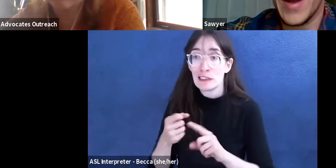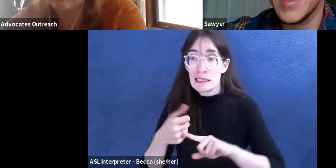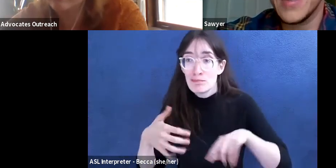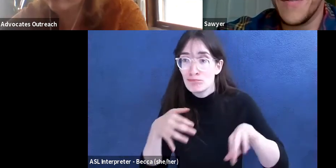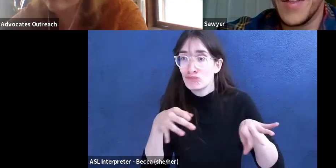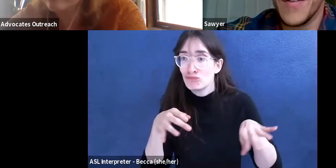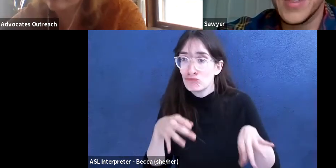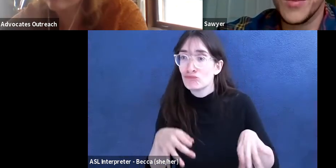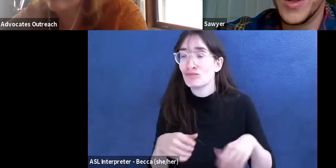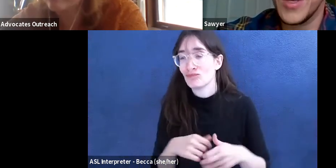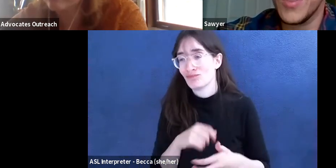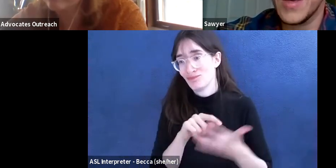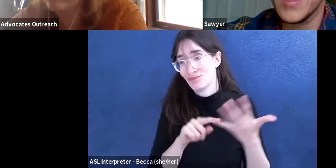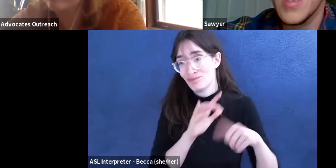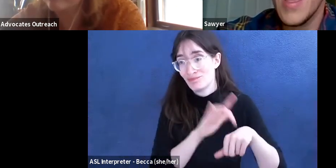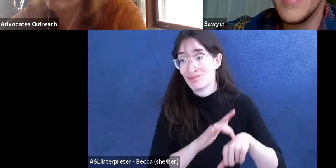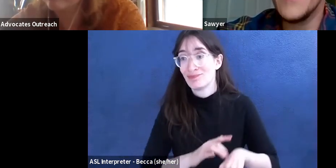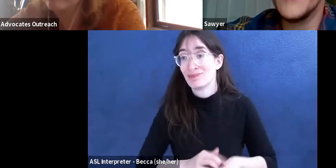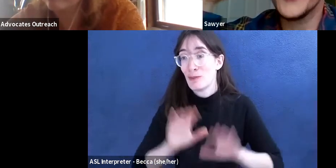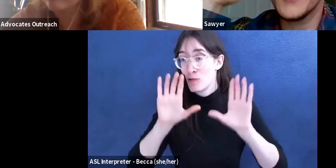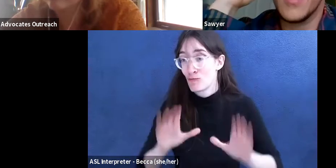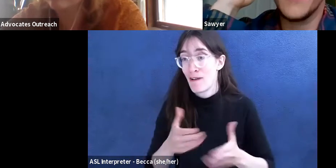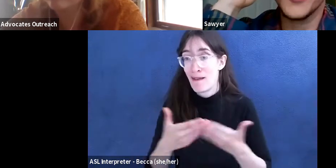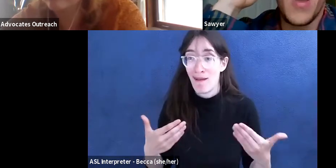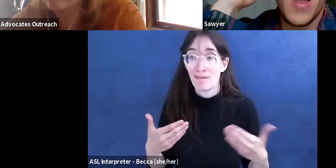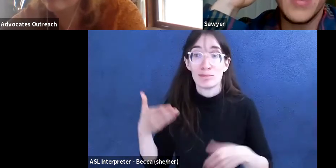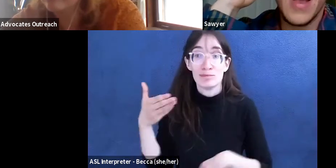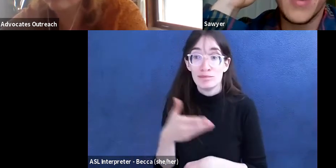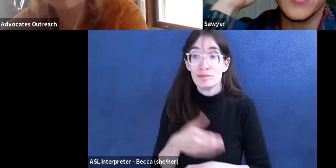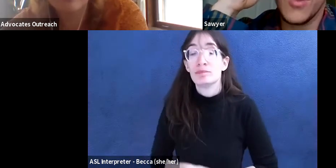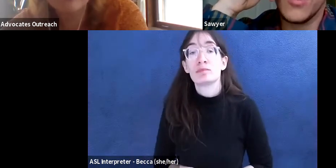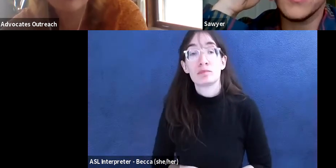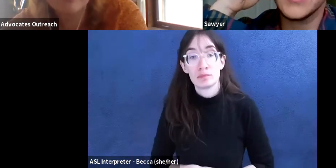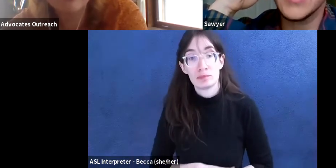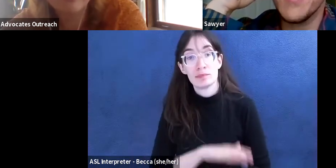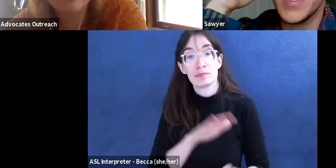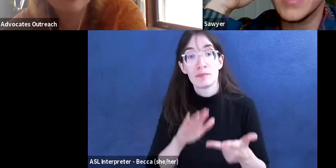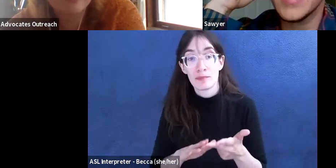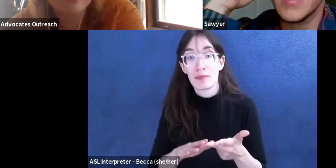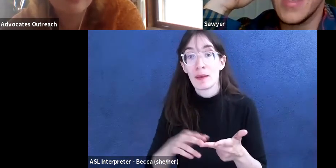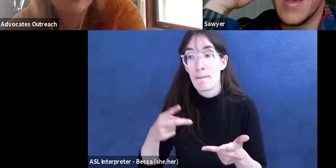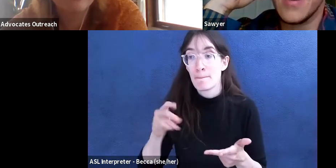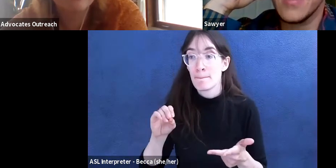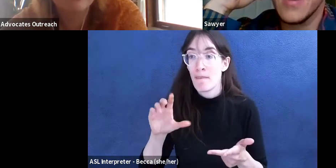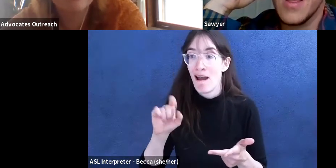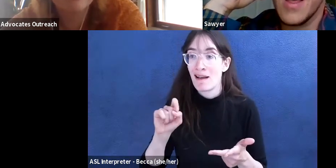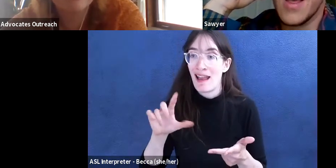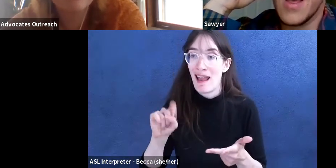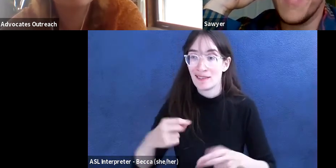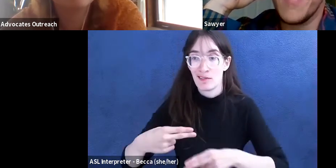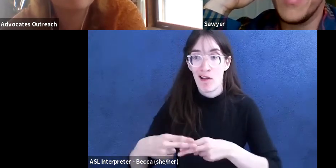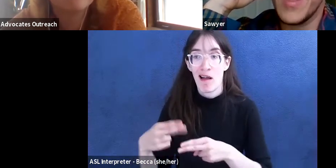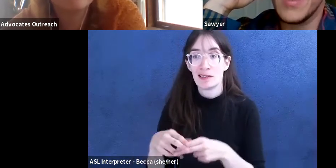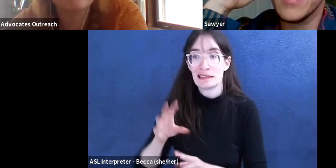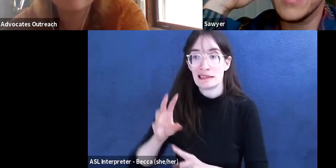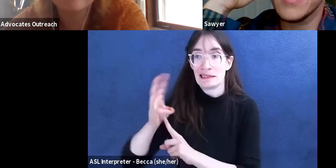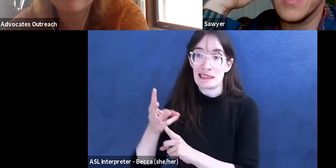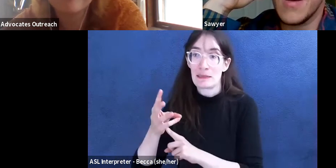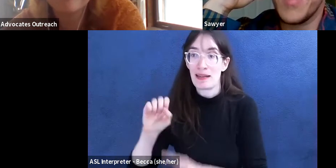determine that there's one right way, or that there's a way that you have to be, as long as it's framed that